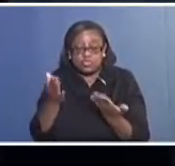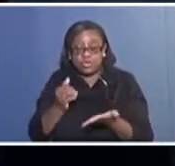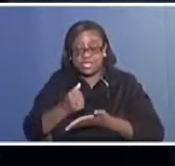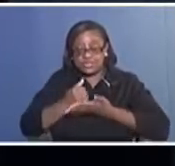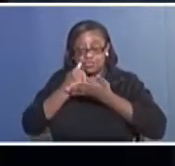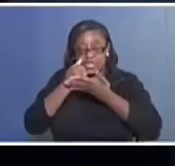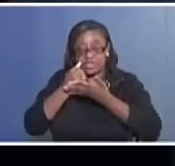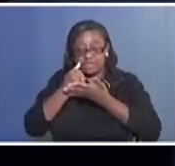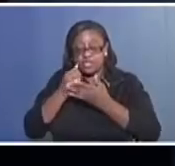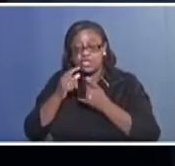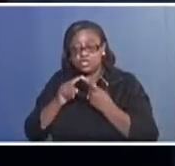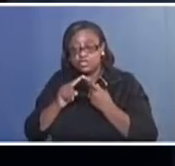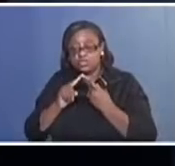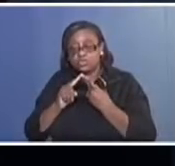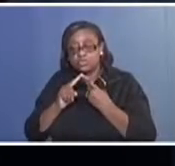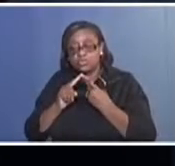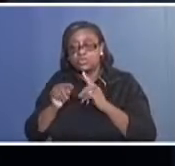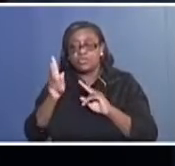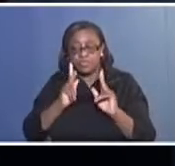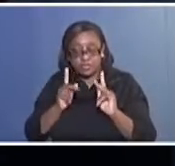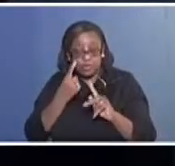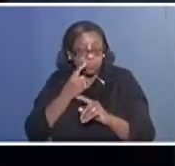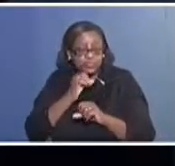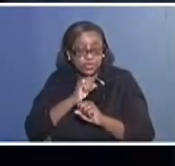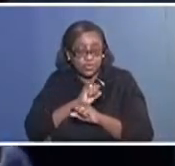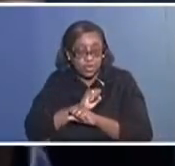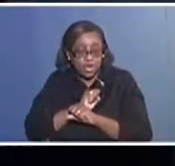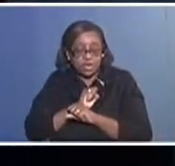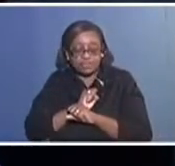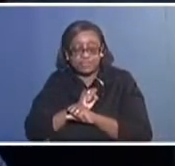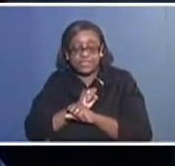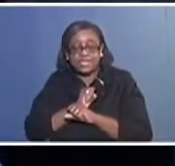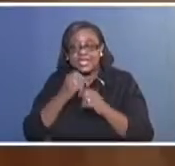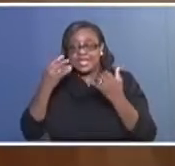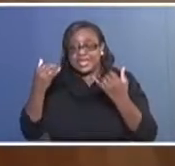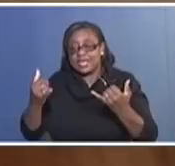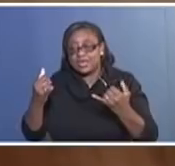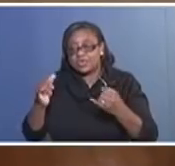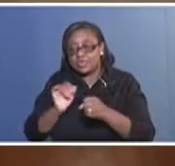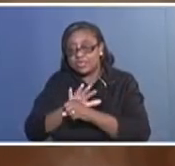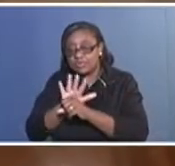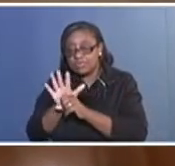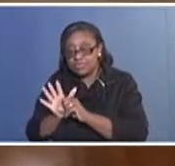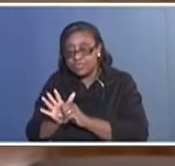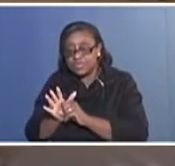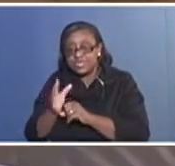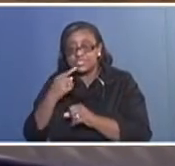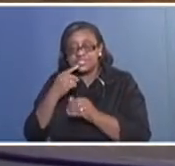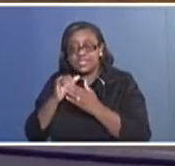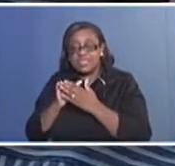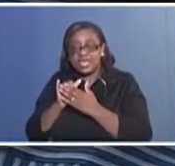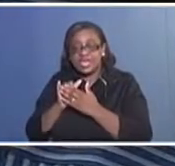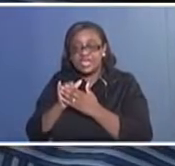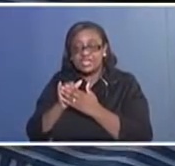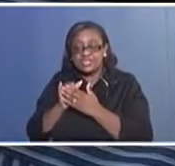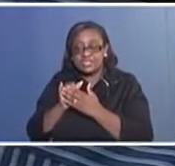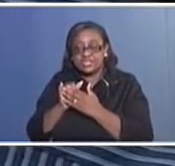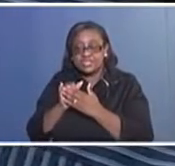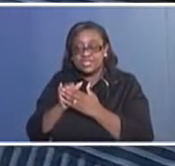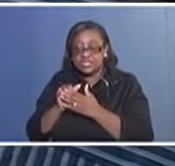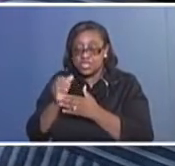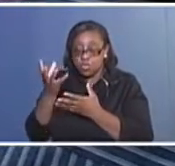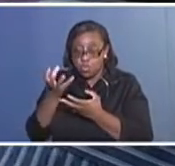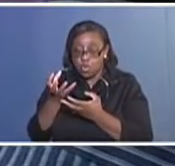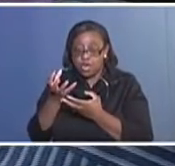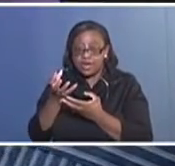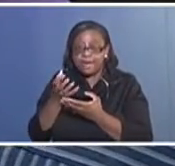relief to our members. Now, in the midst of the COVID-19 pandemic, Woods says bargaining successfully for improved wages